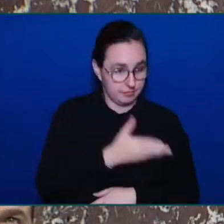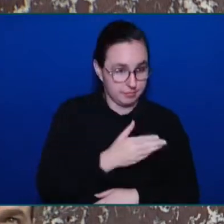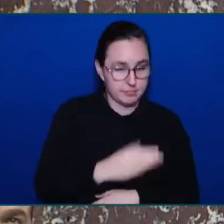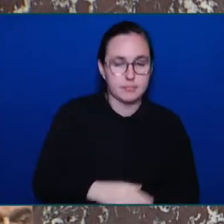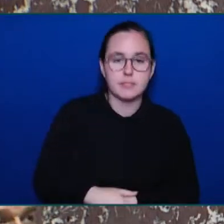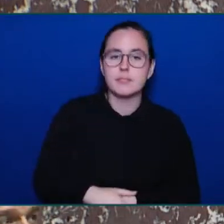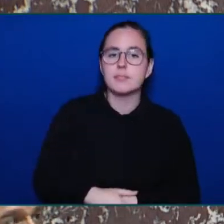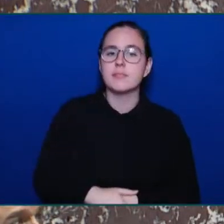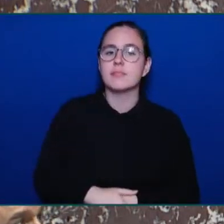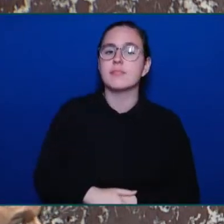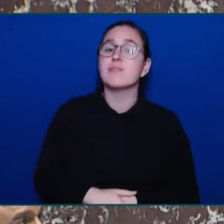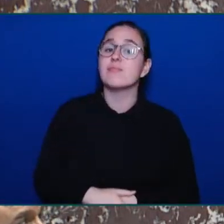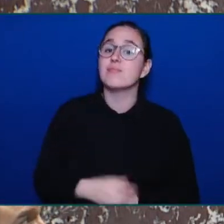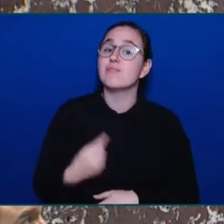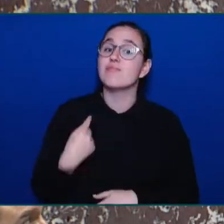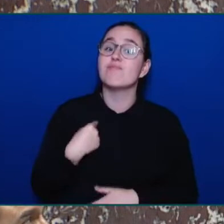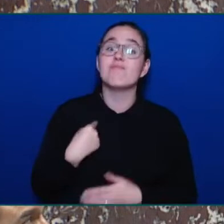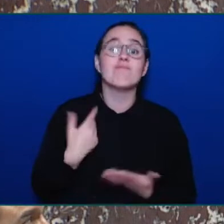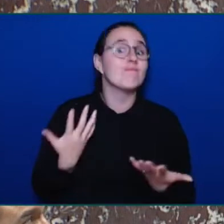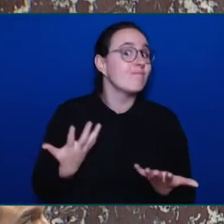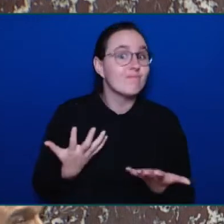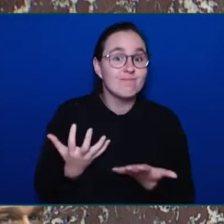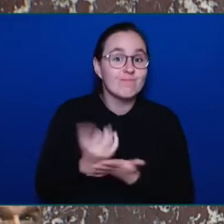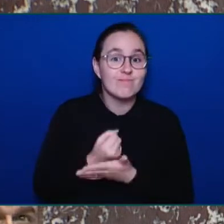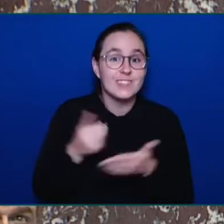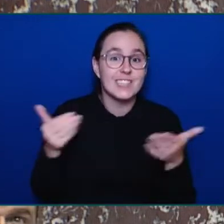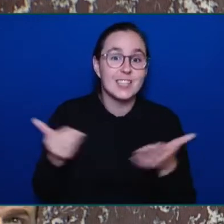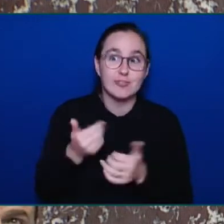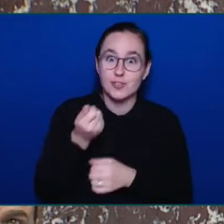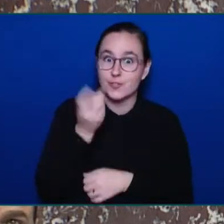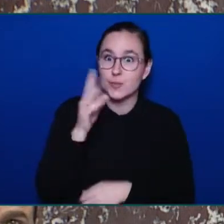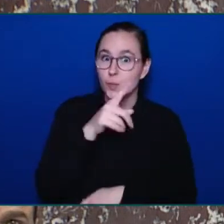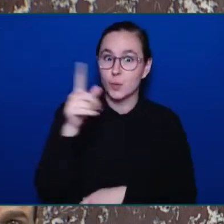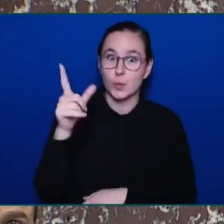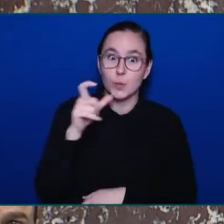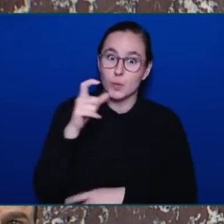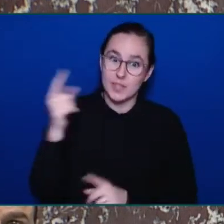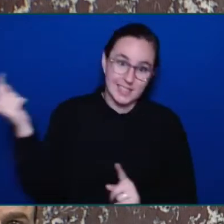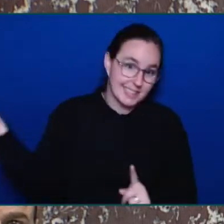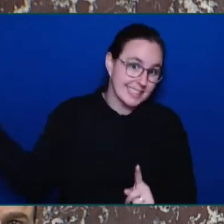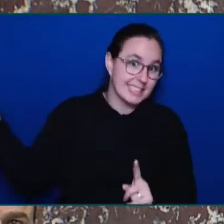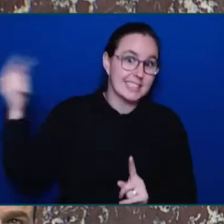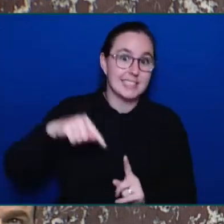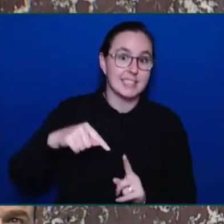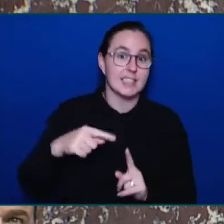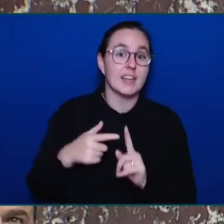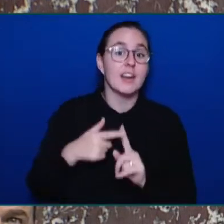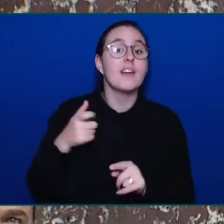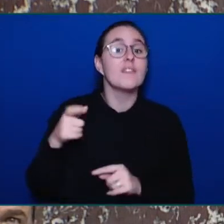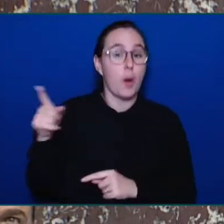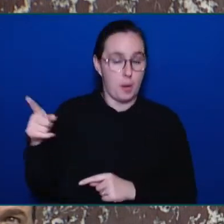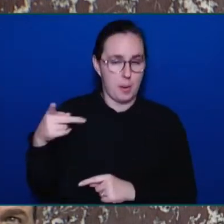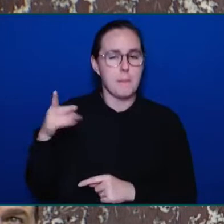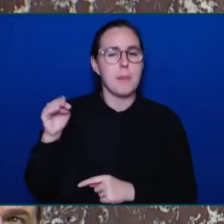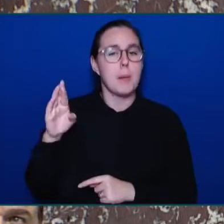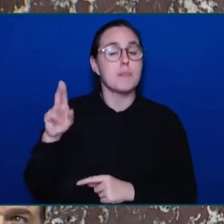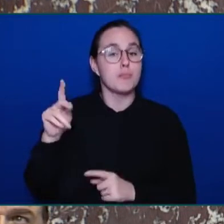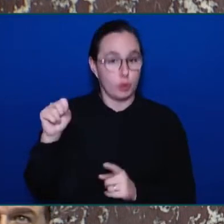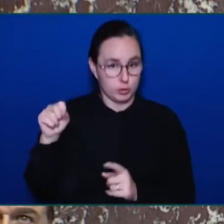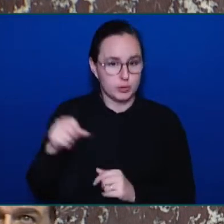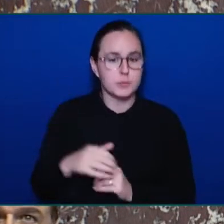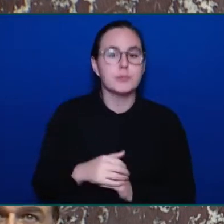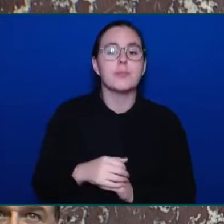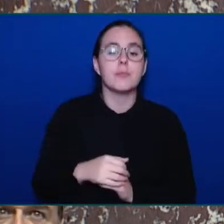Kamloops. Margaret Hislop has had over 50-year time span now advising